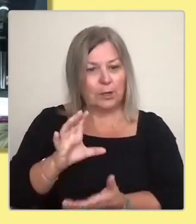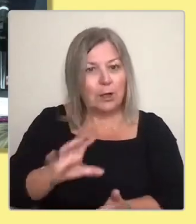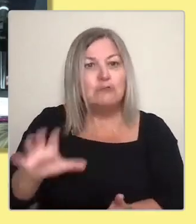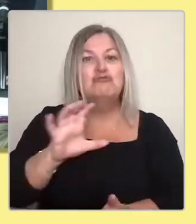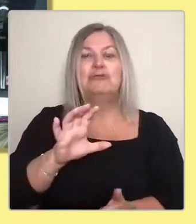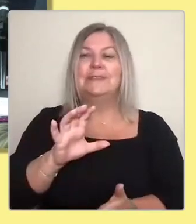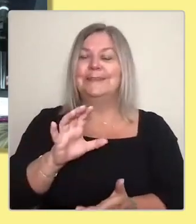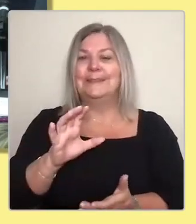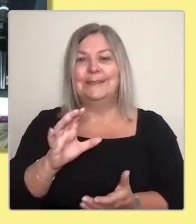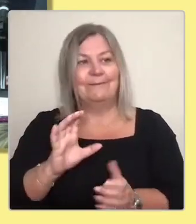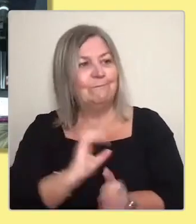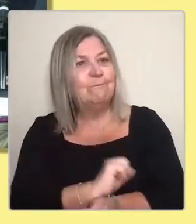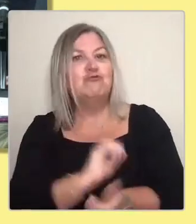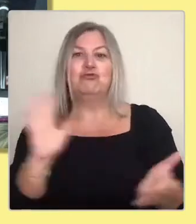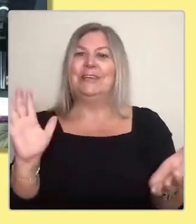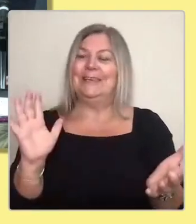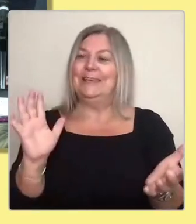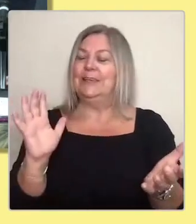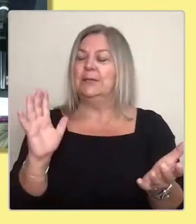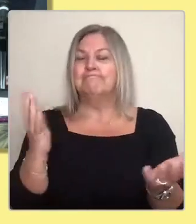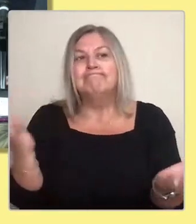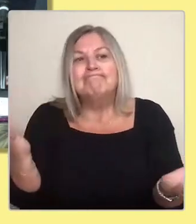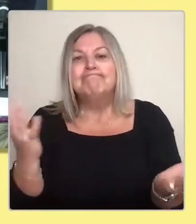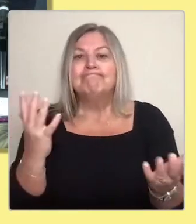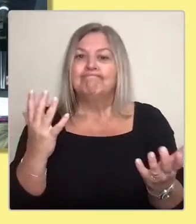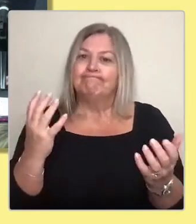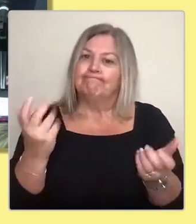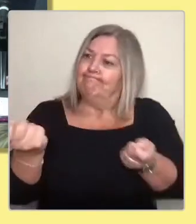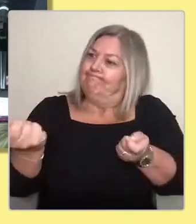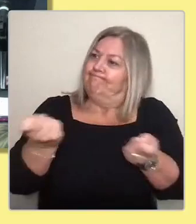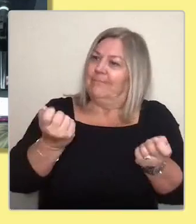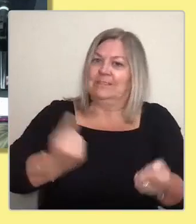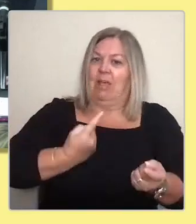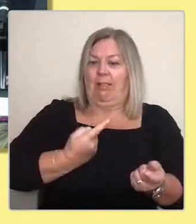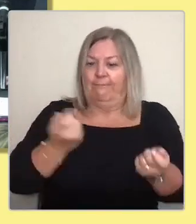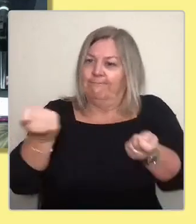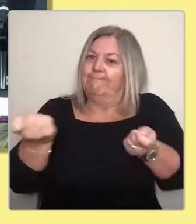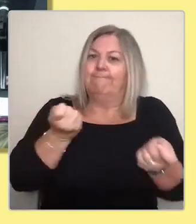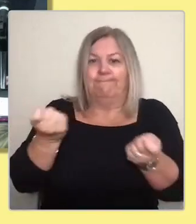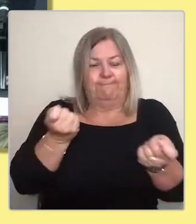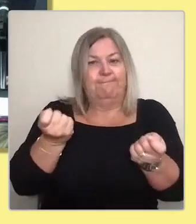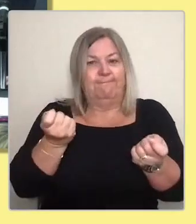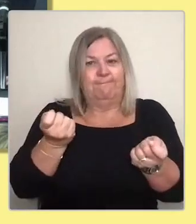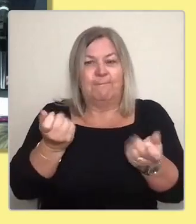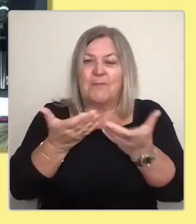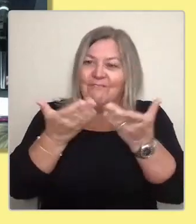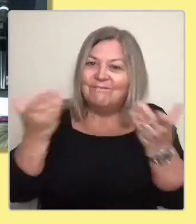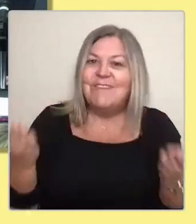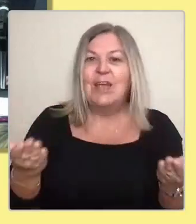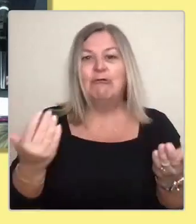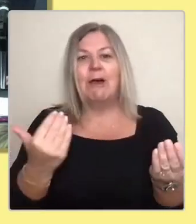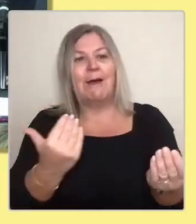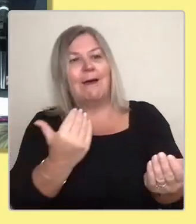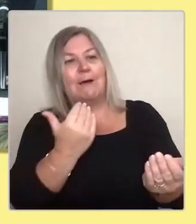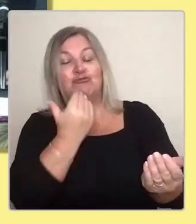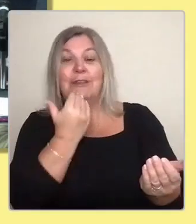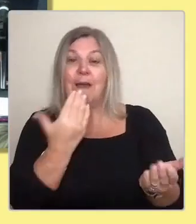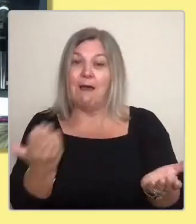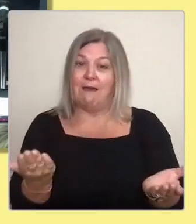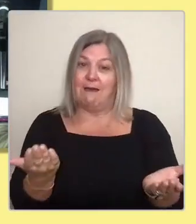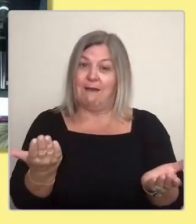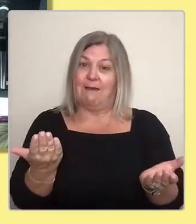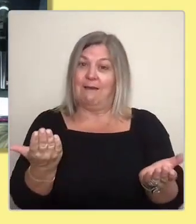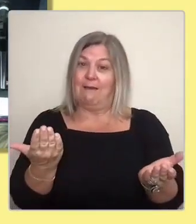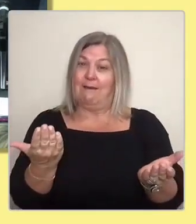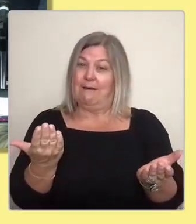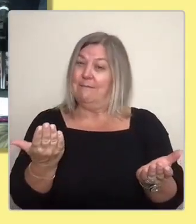sovereign, which is wealthier, which is fairer, and which is greener? And that's the those are the stakes, and the stakes are